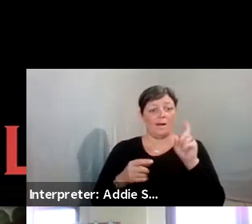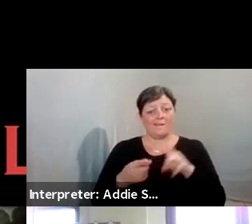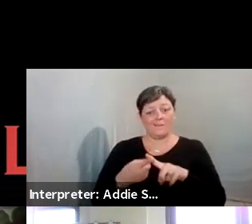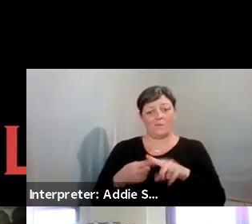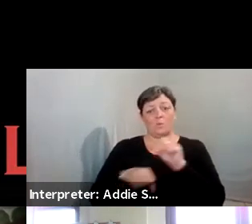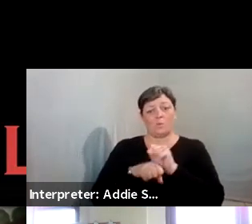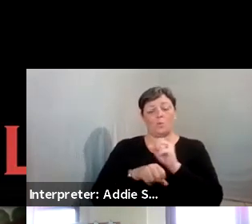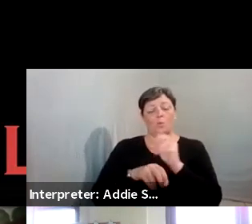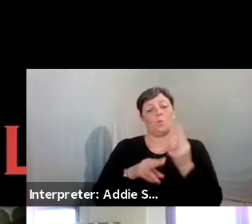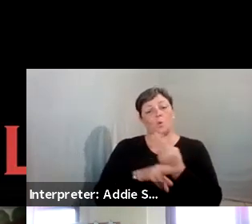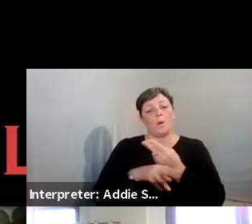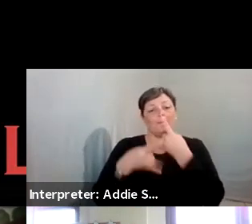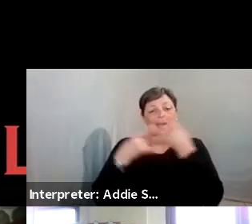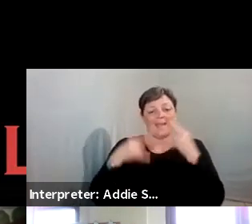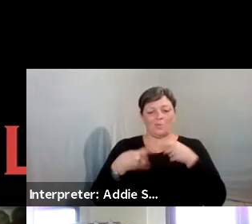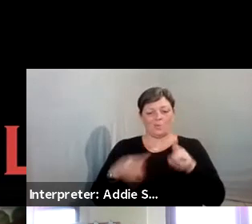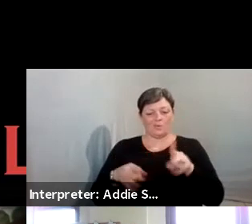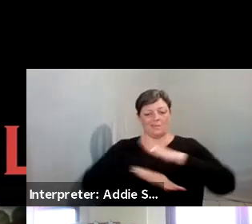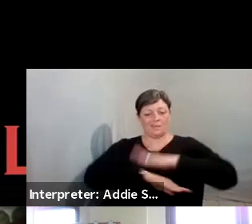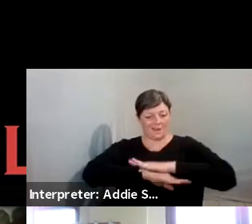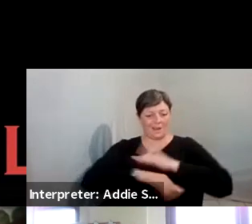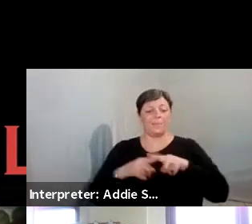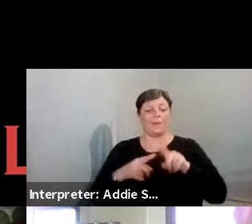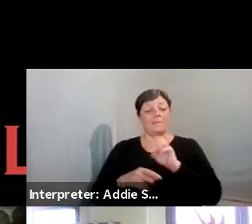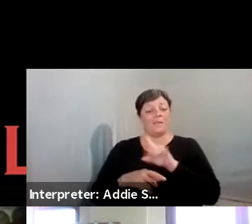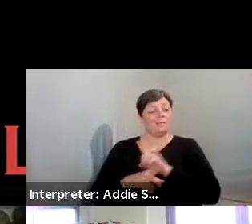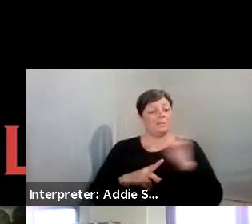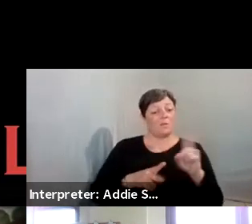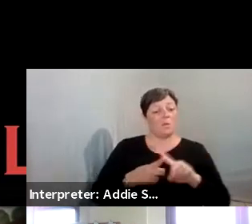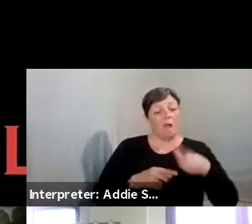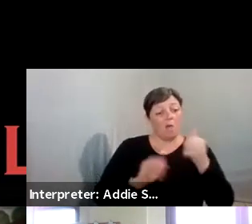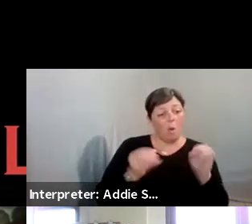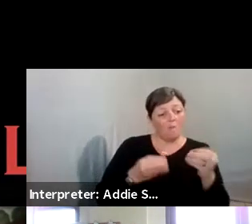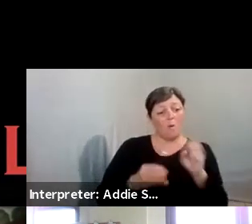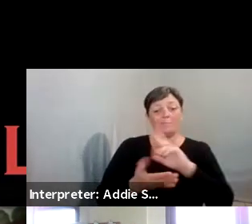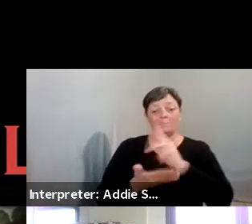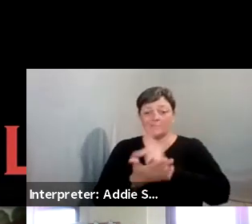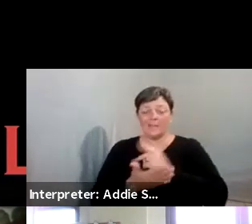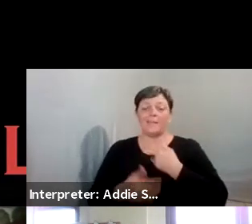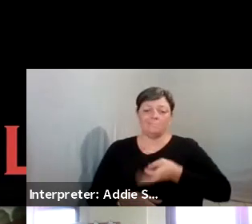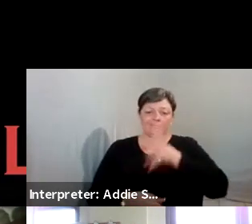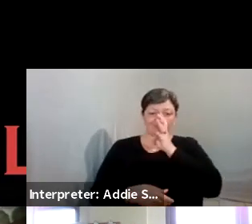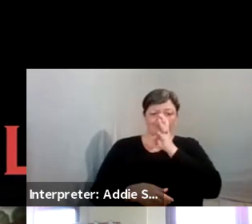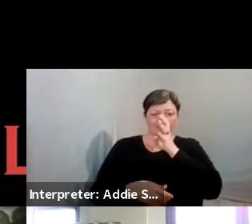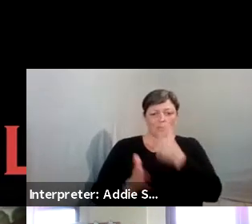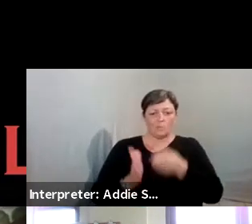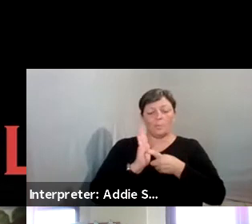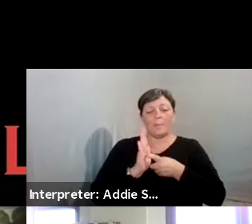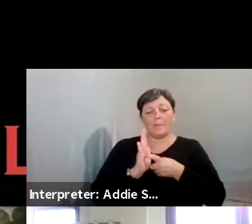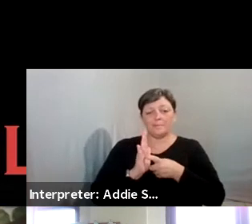areas, but we had to mask when walking to another's office, the kitchen. So we had some really strict protocols,